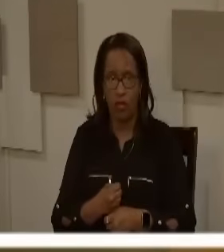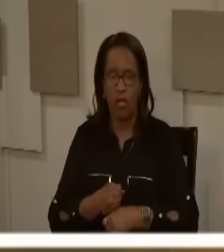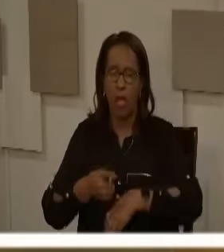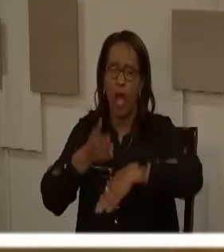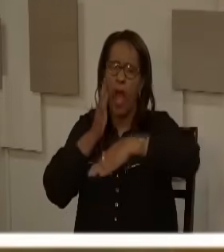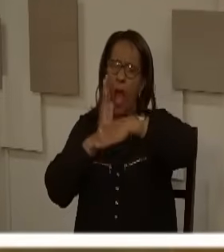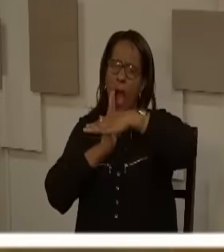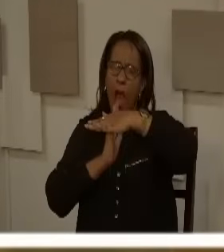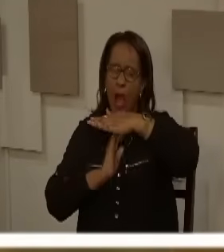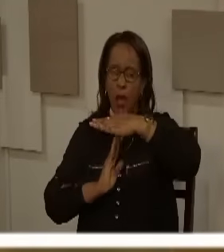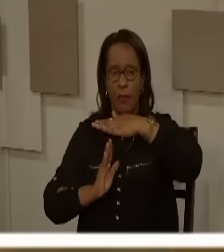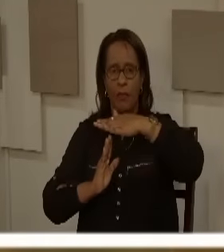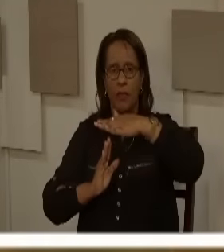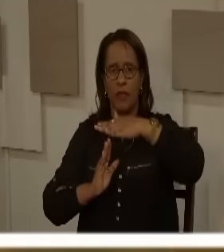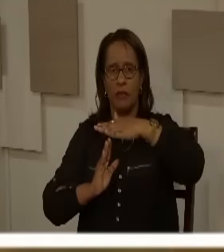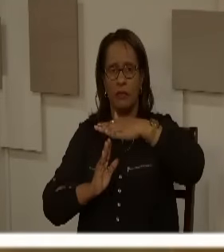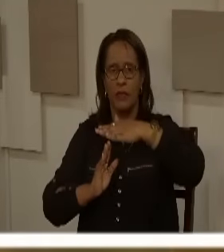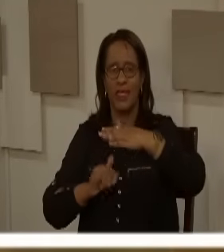inherit the earth.